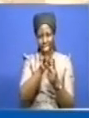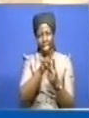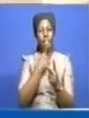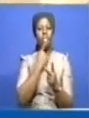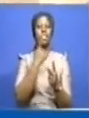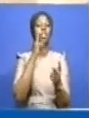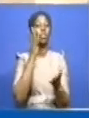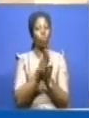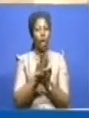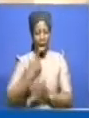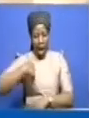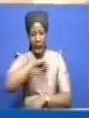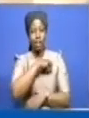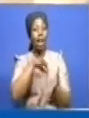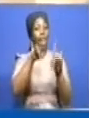despite the fact that